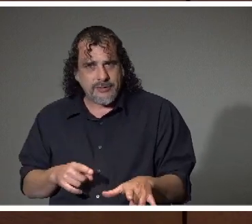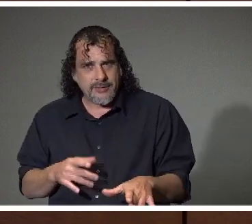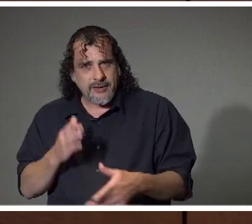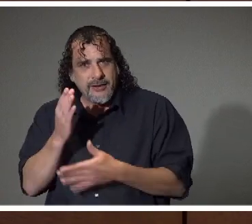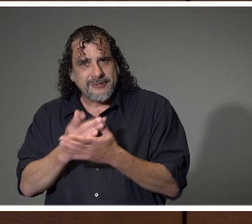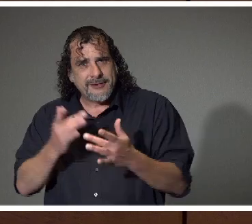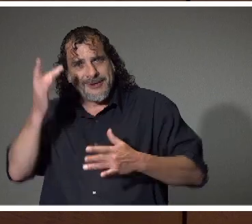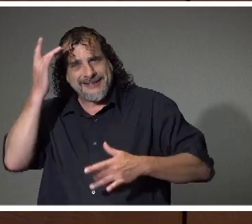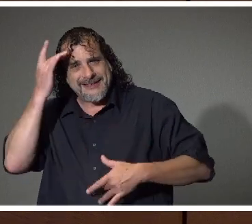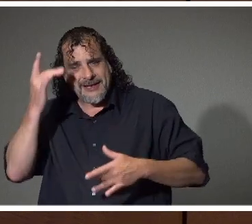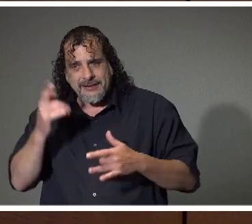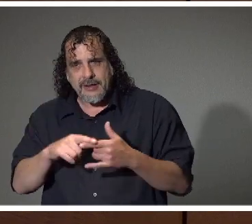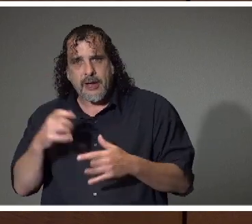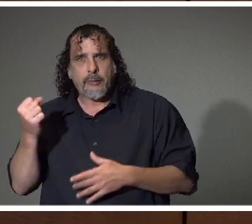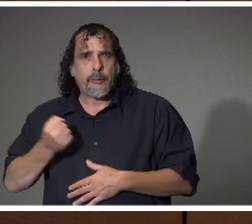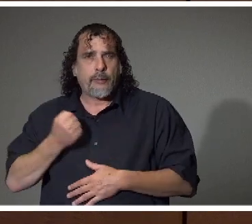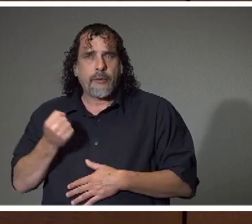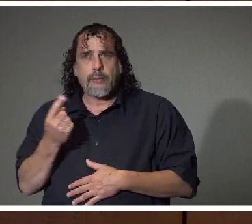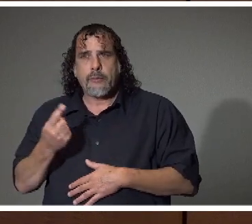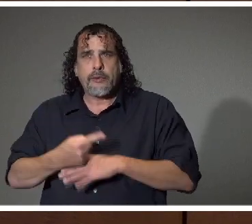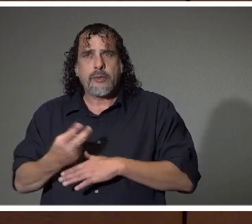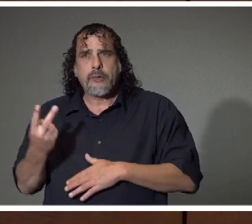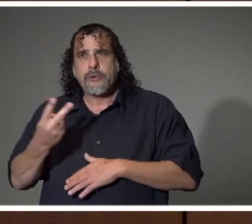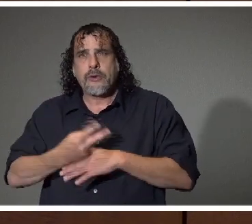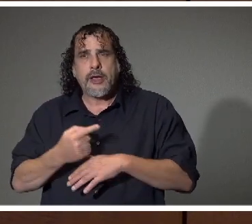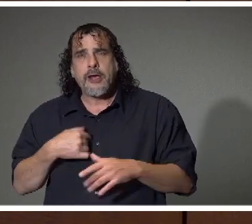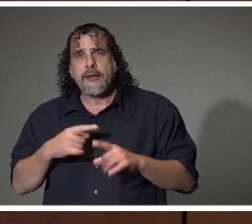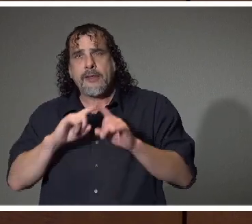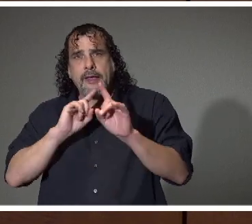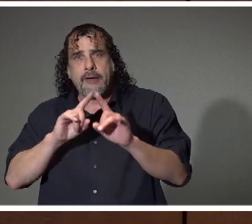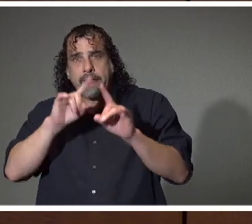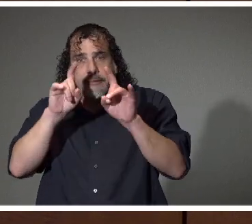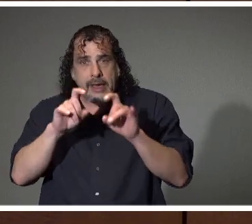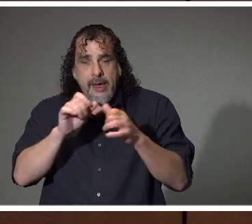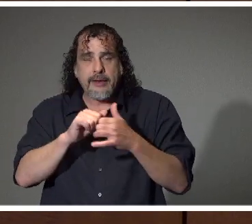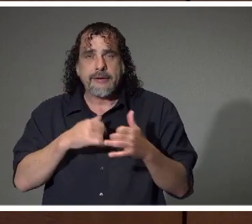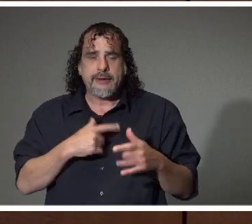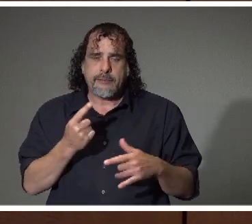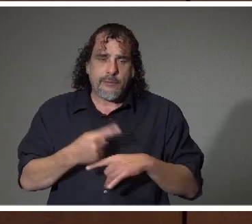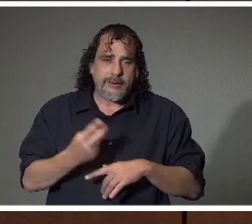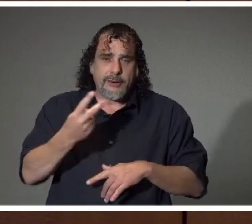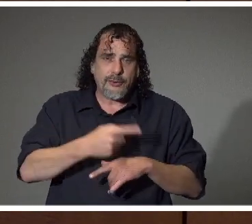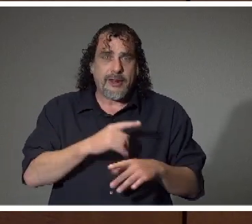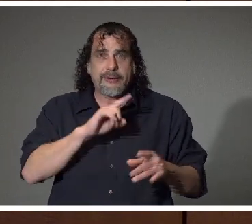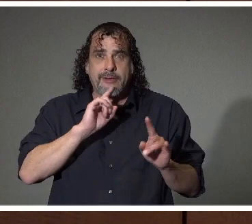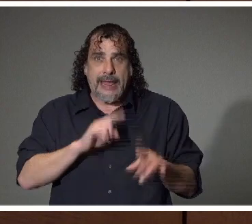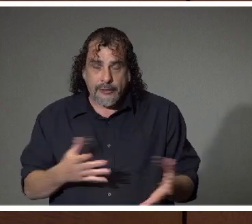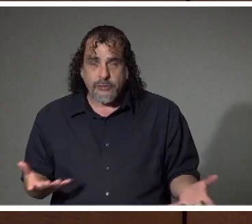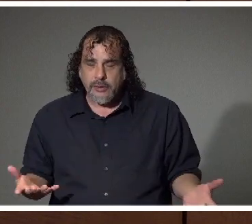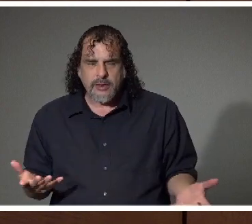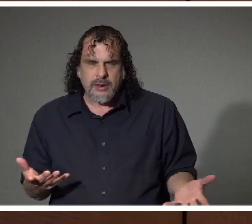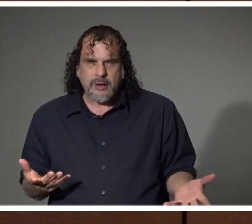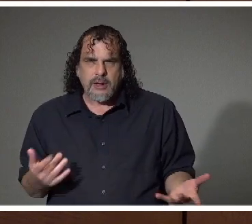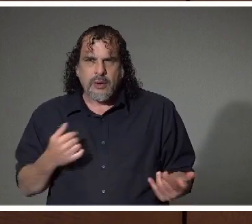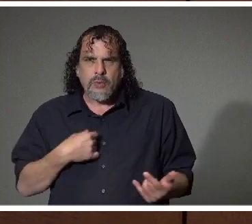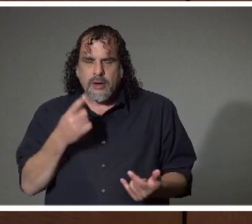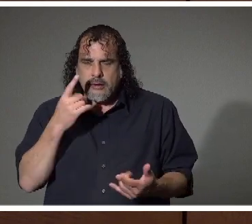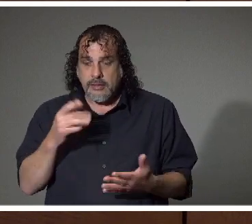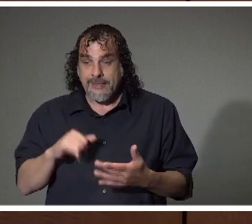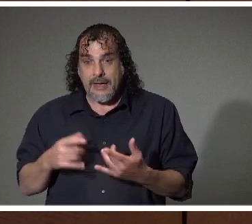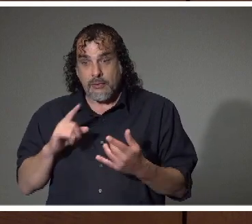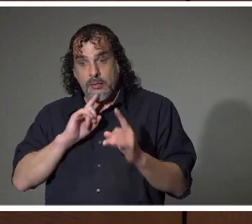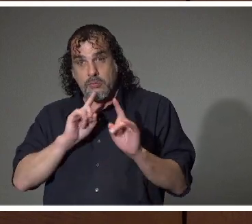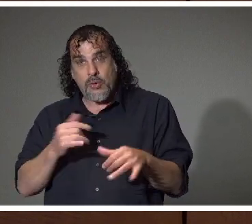ill for a few days before they get tested, and then it might be a few days until we get the result. So what we're reporting out today reflects what happens a week